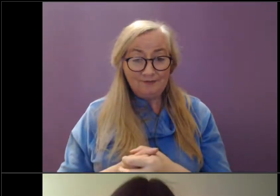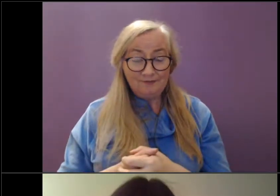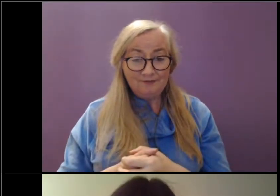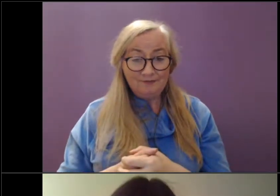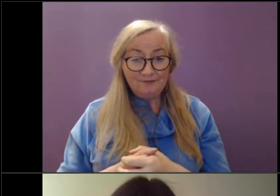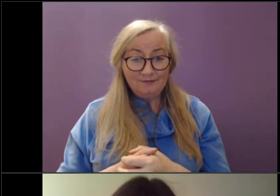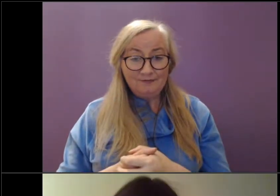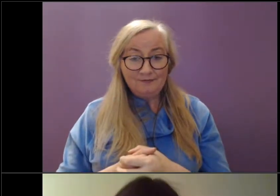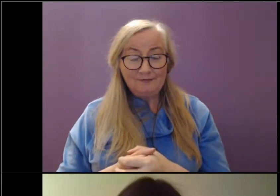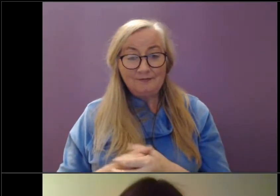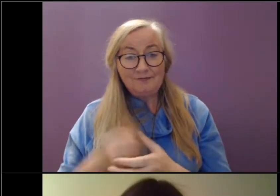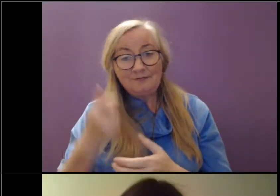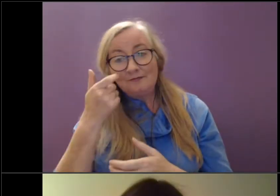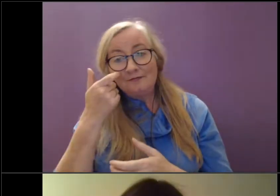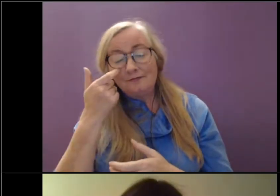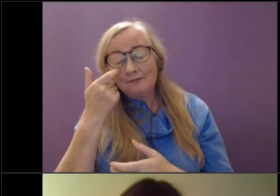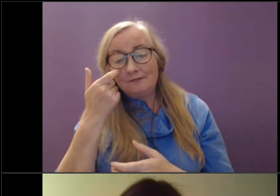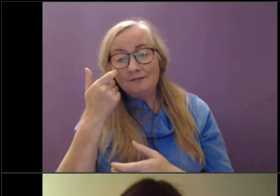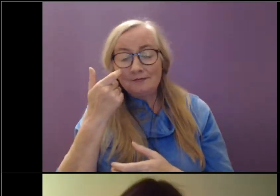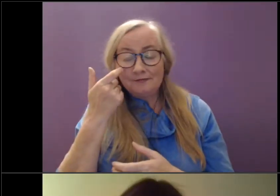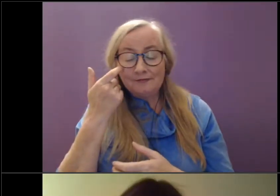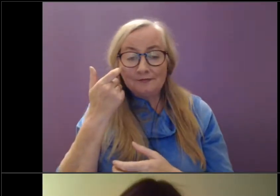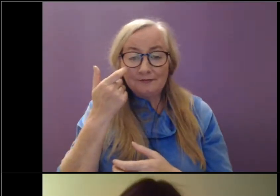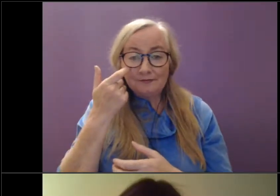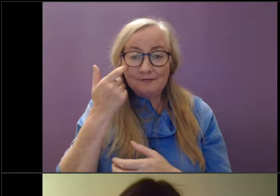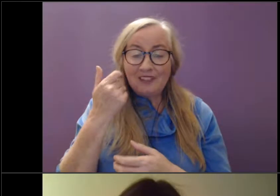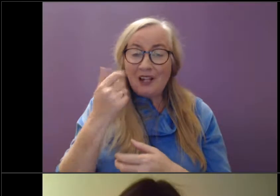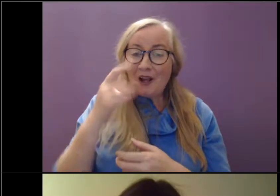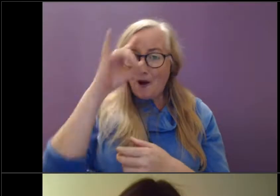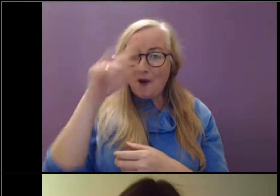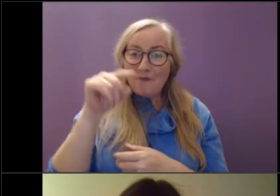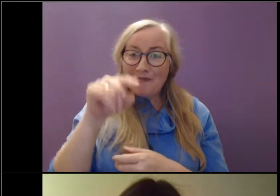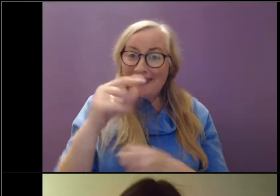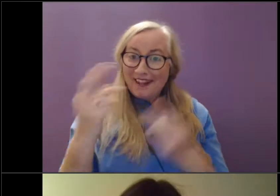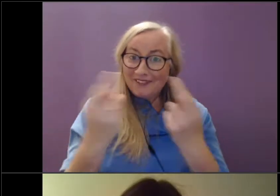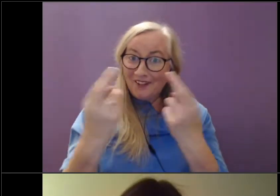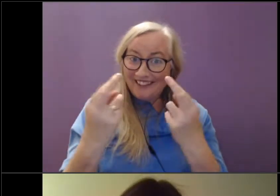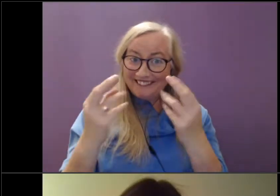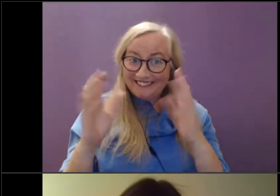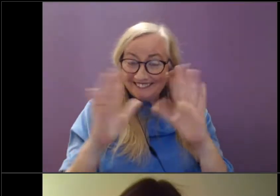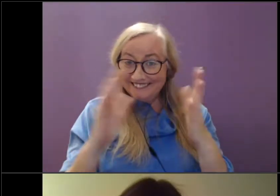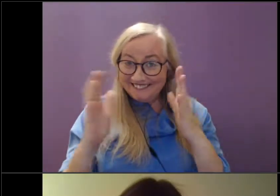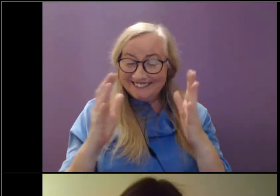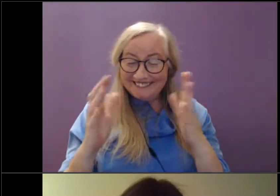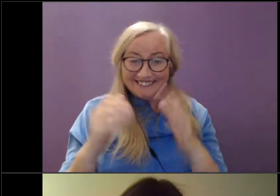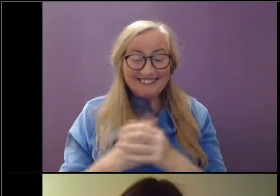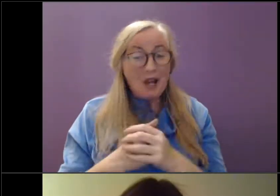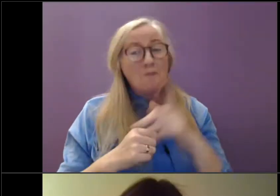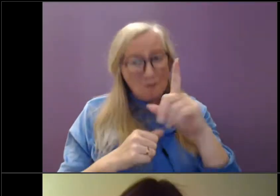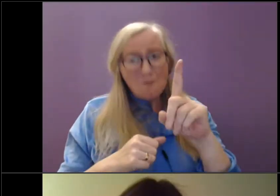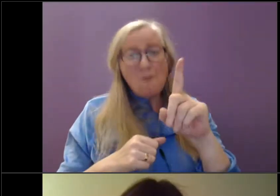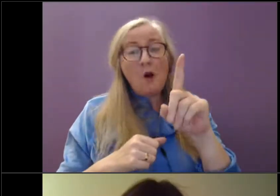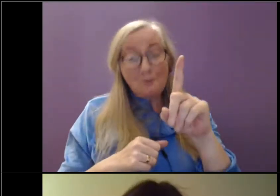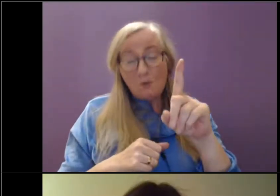Hope I did that one all right. Yeah, it's very difficult. Very difficult. Jules, I have